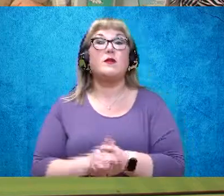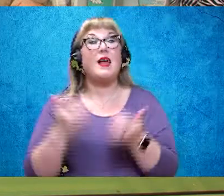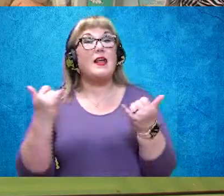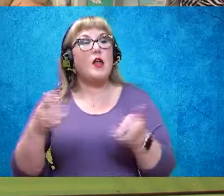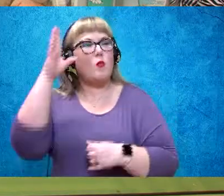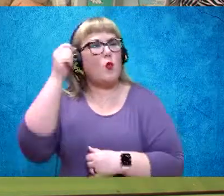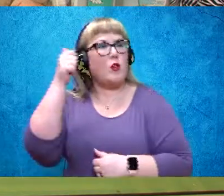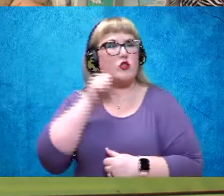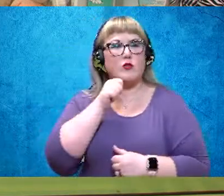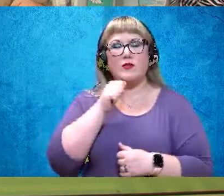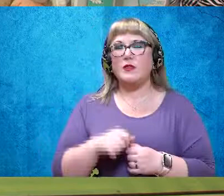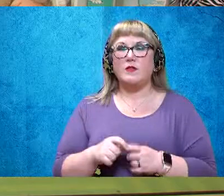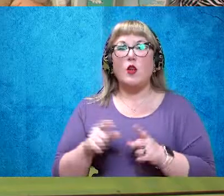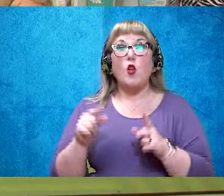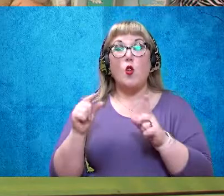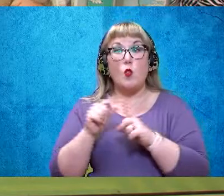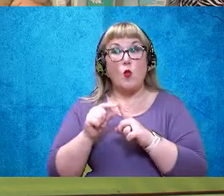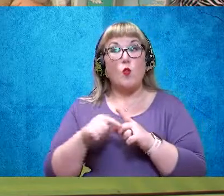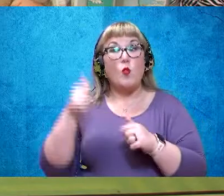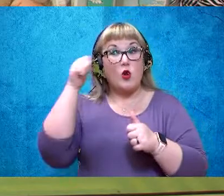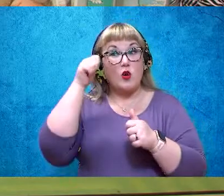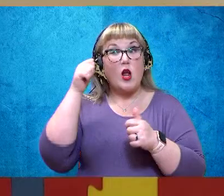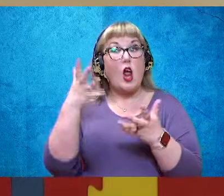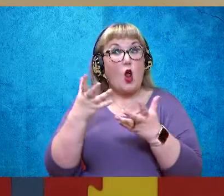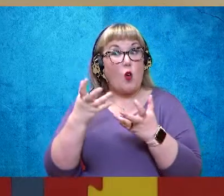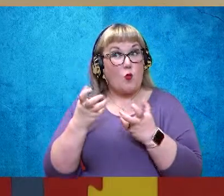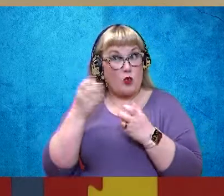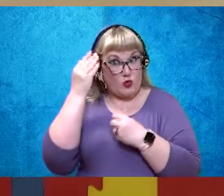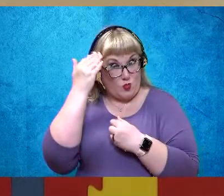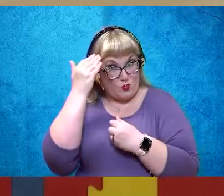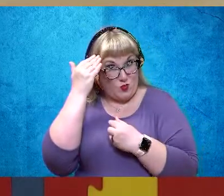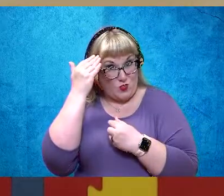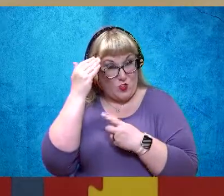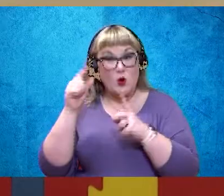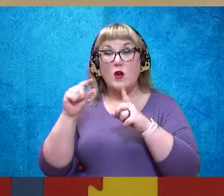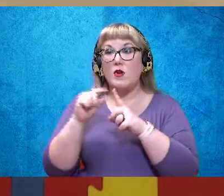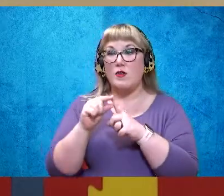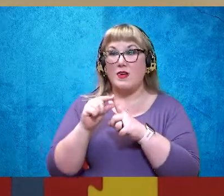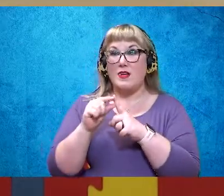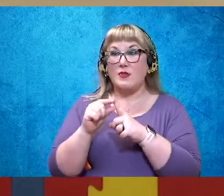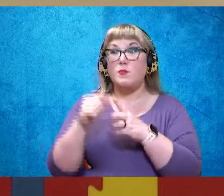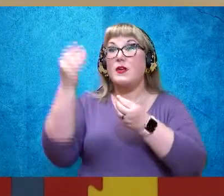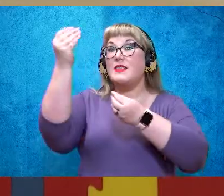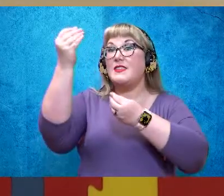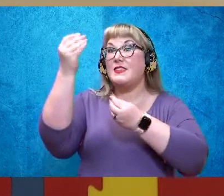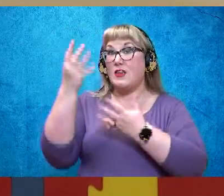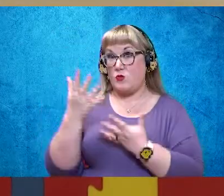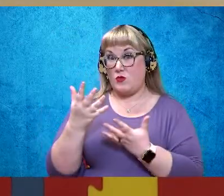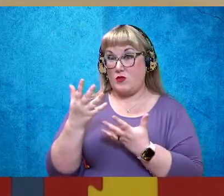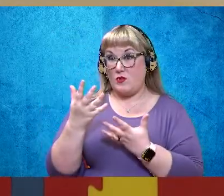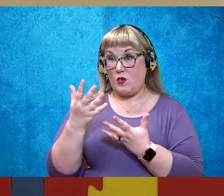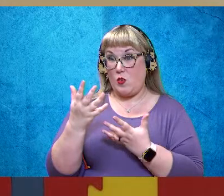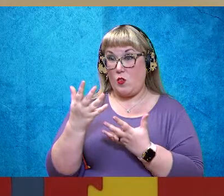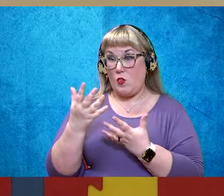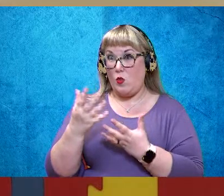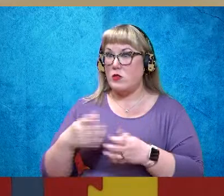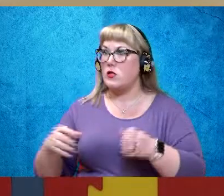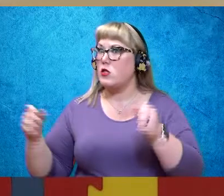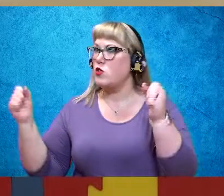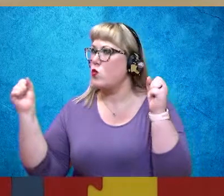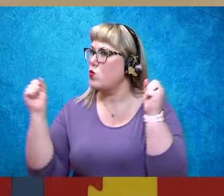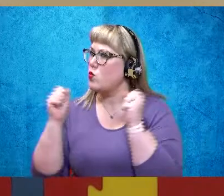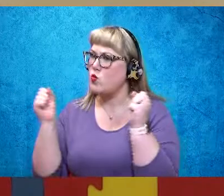girls, the word that I want you to know is the word that tells us the